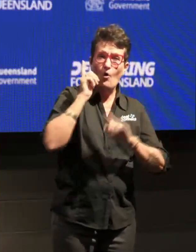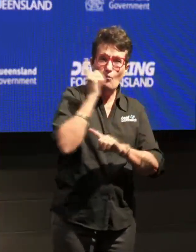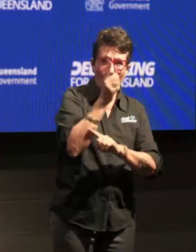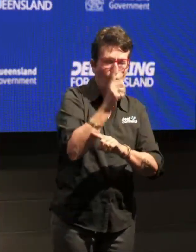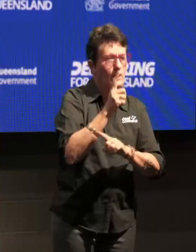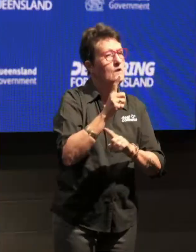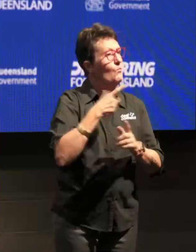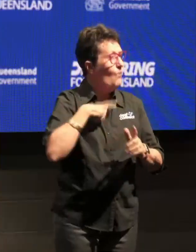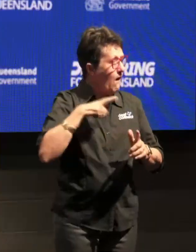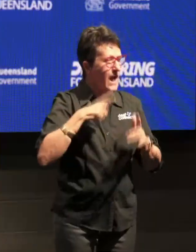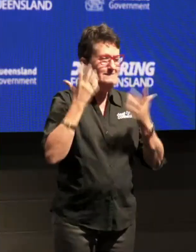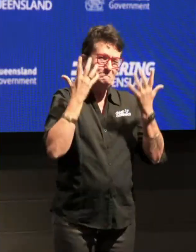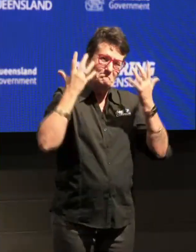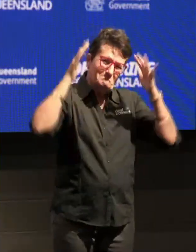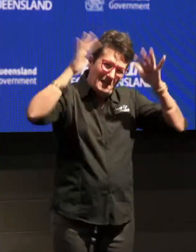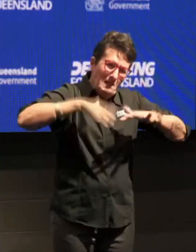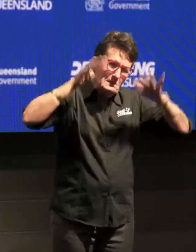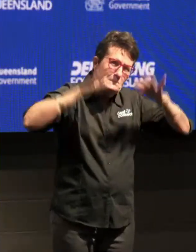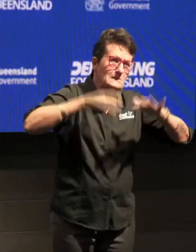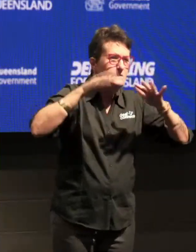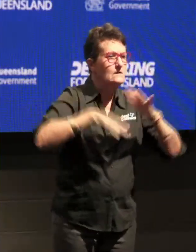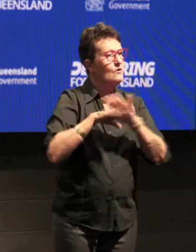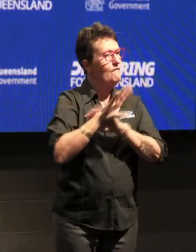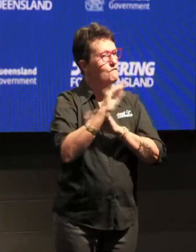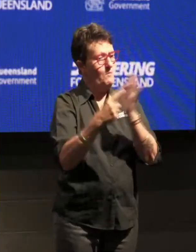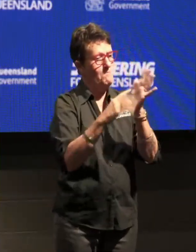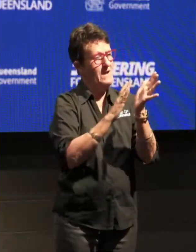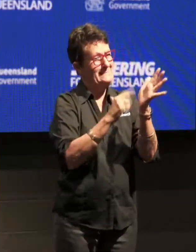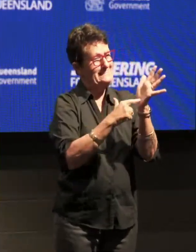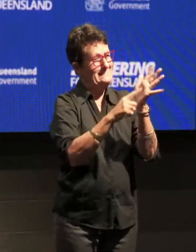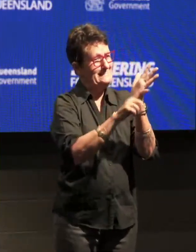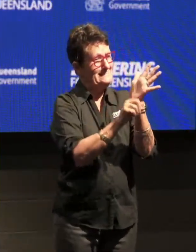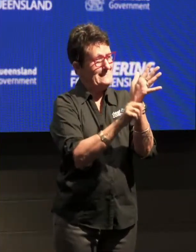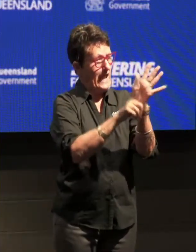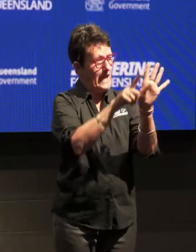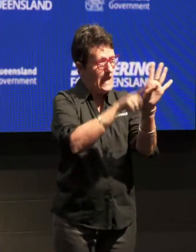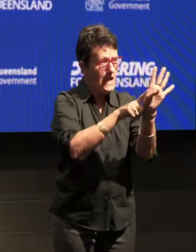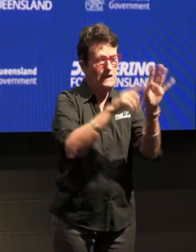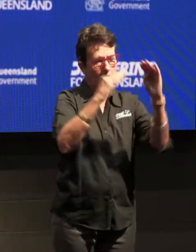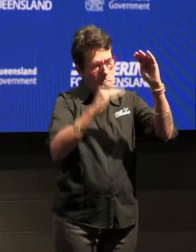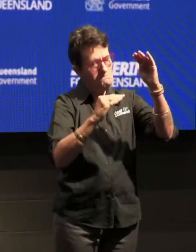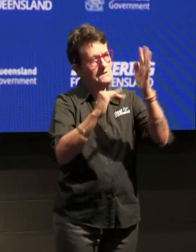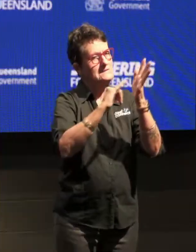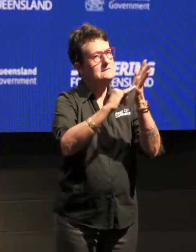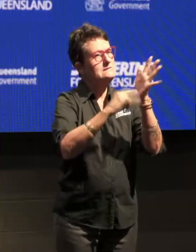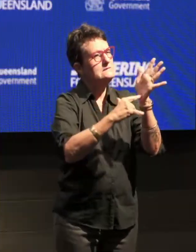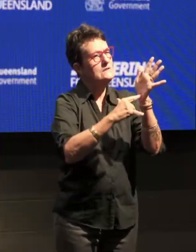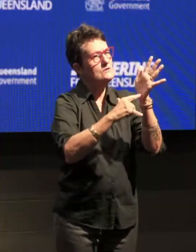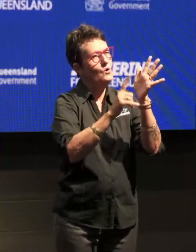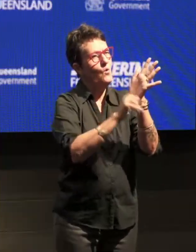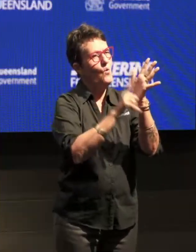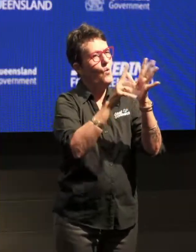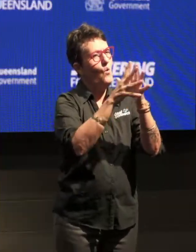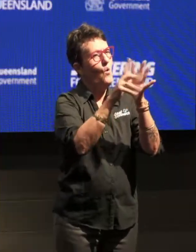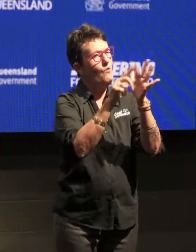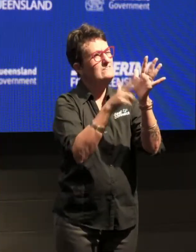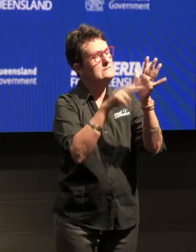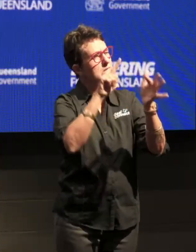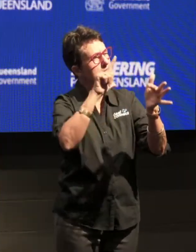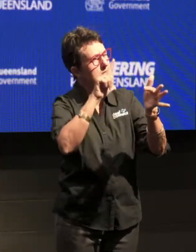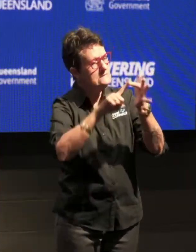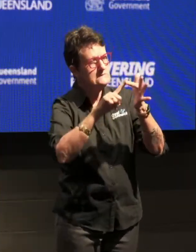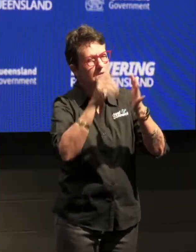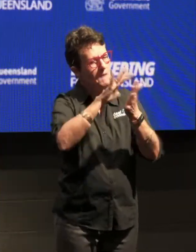rainfall, and that exists between Tully and St Lawrence. And St Lawrence is the area about halfway